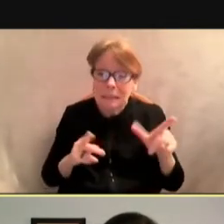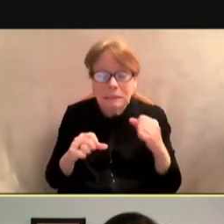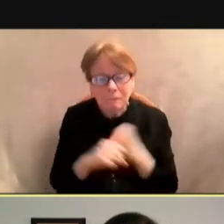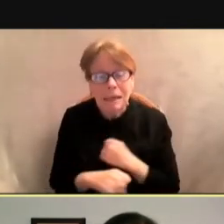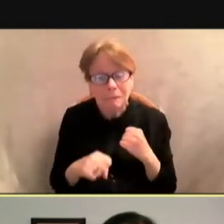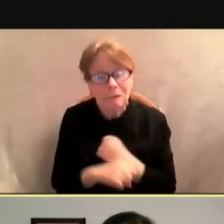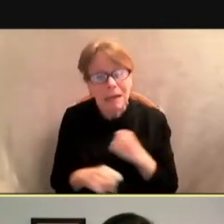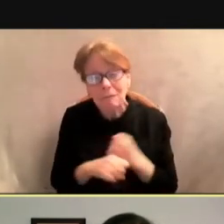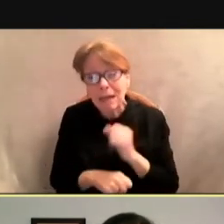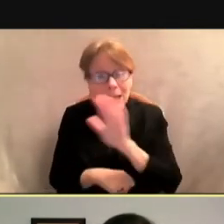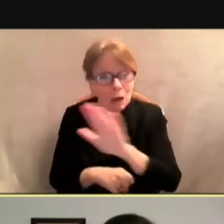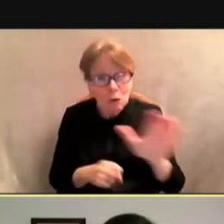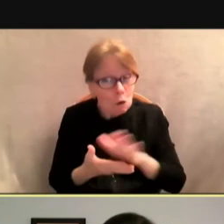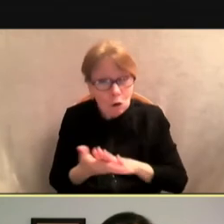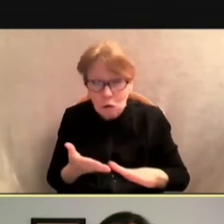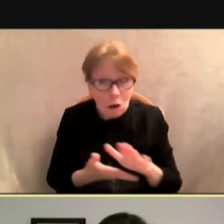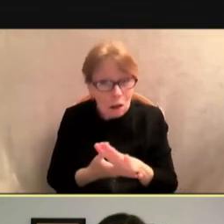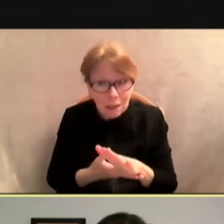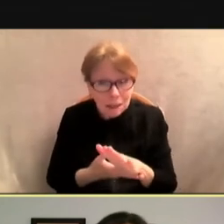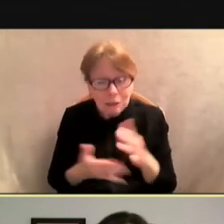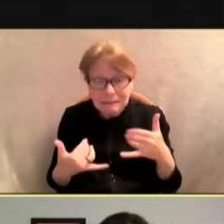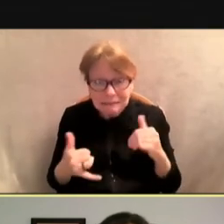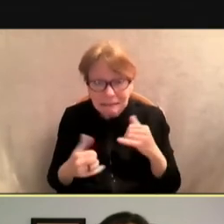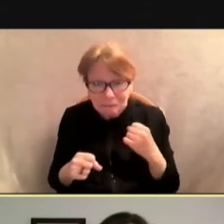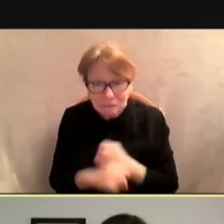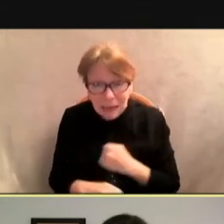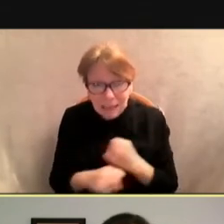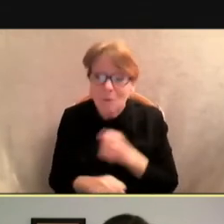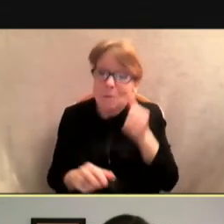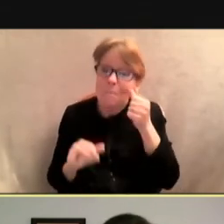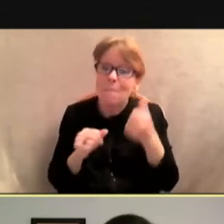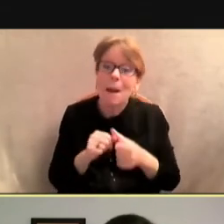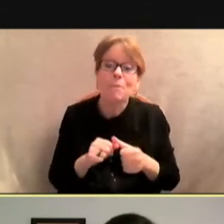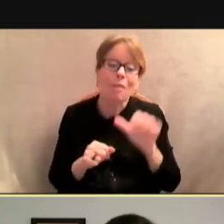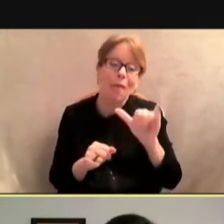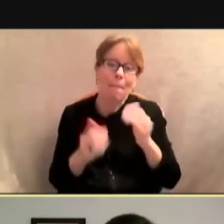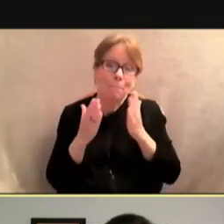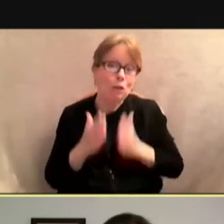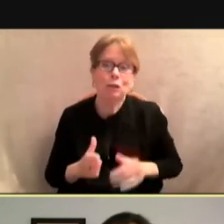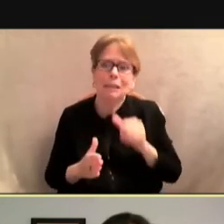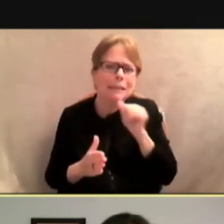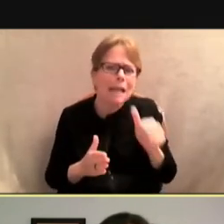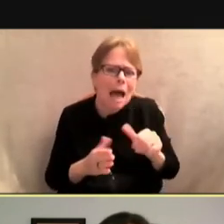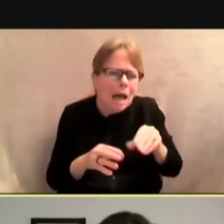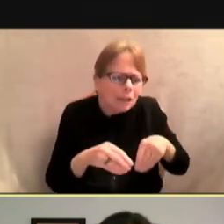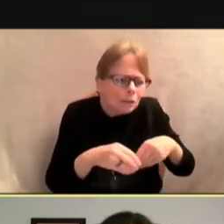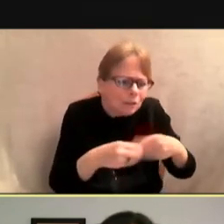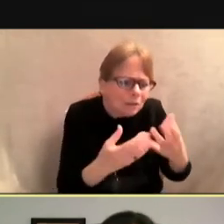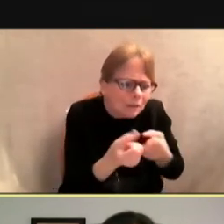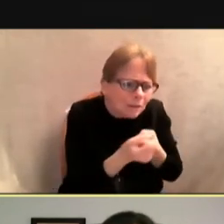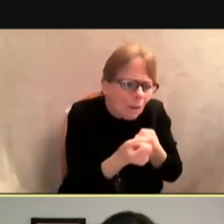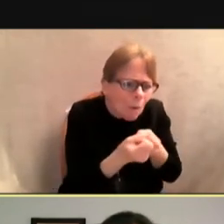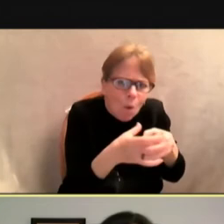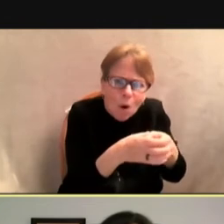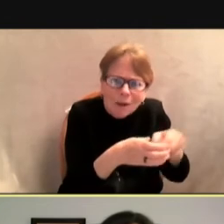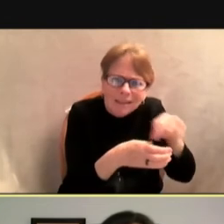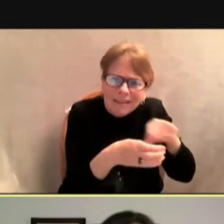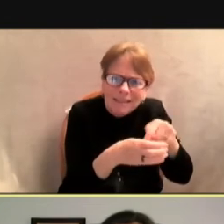your institution, remember to point out that the provider does not serve just a subset of the community, but truly the entire